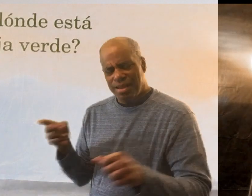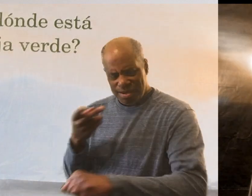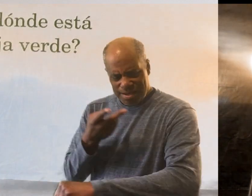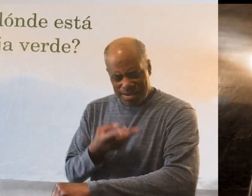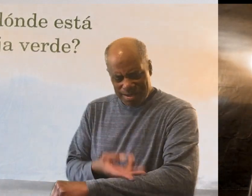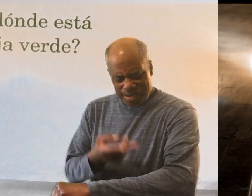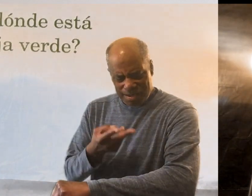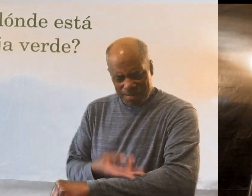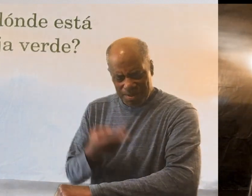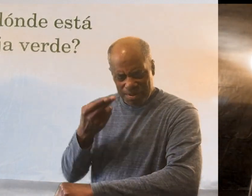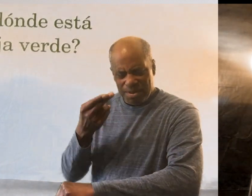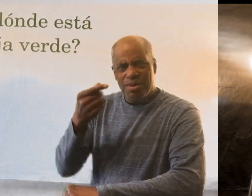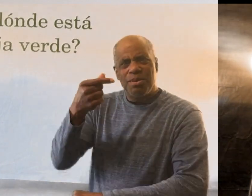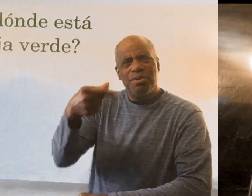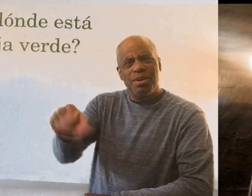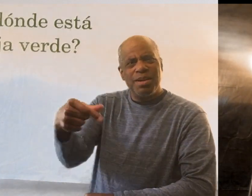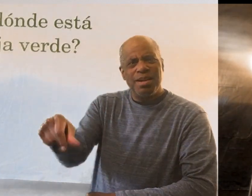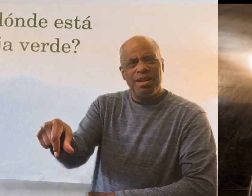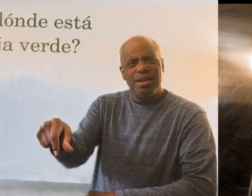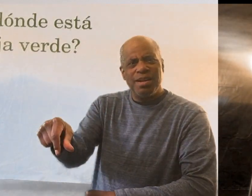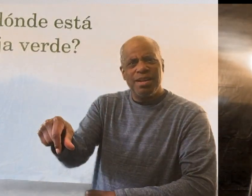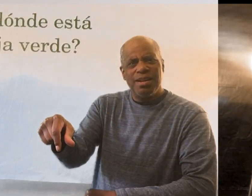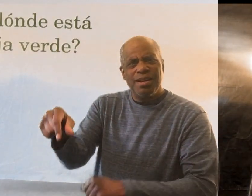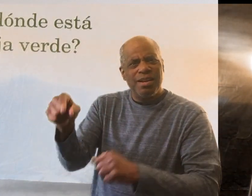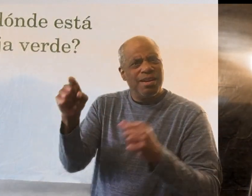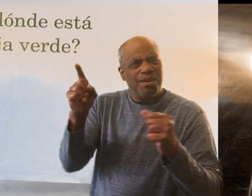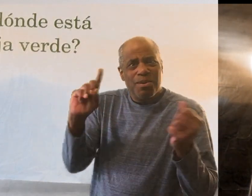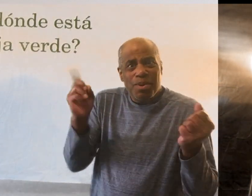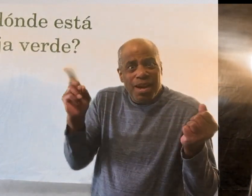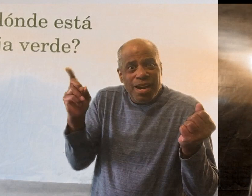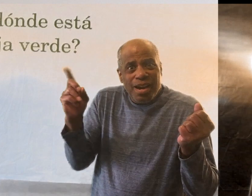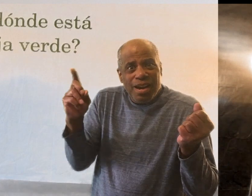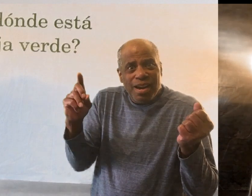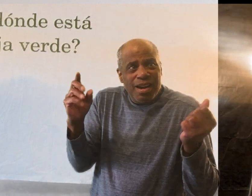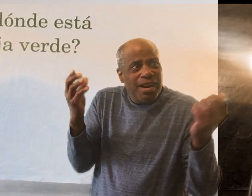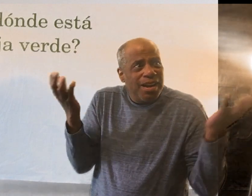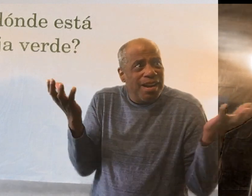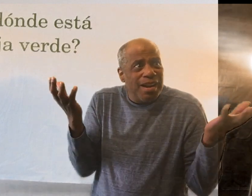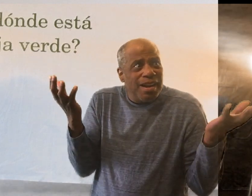But where is the green sheep?